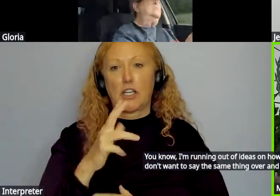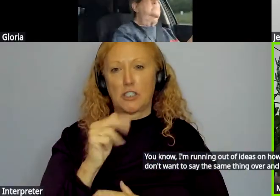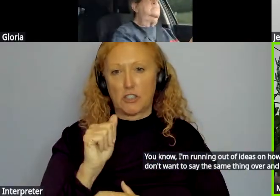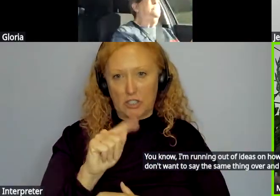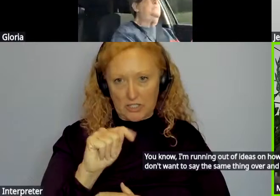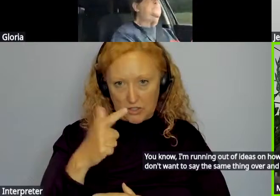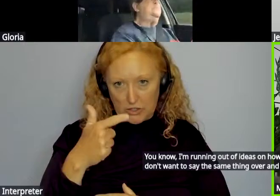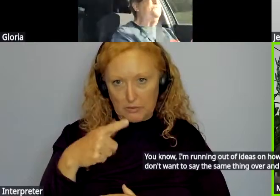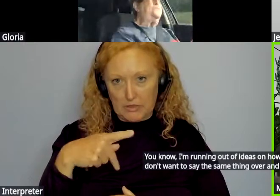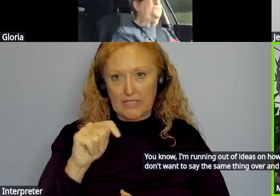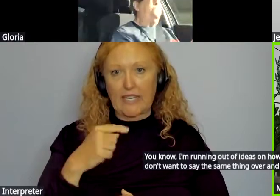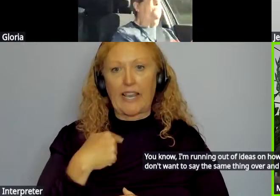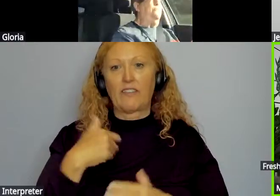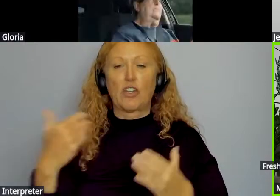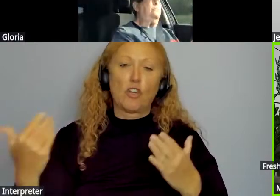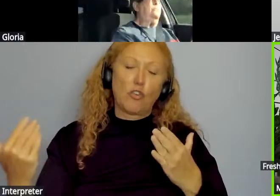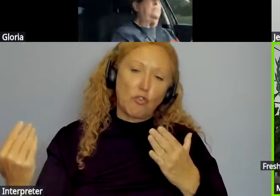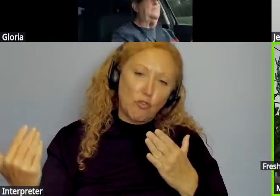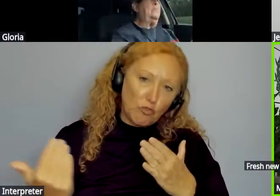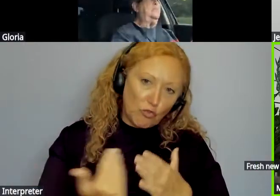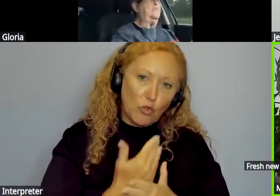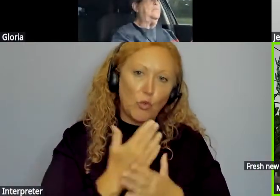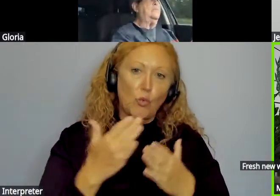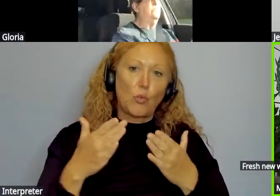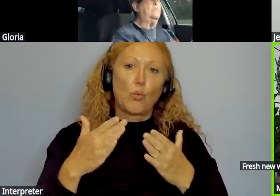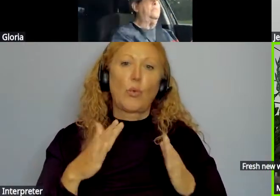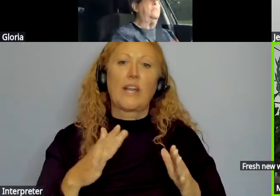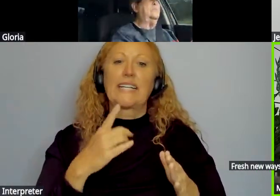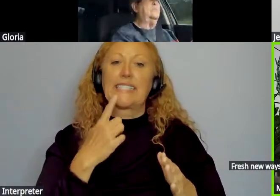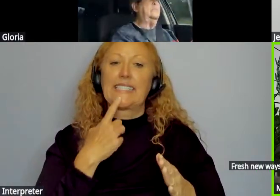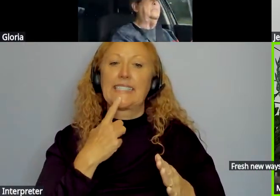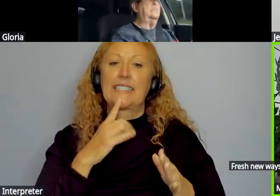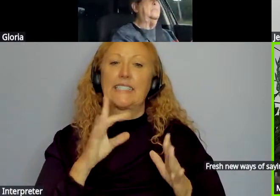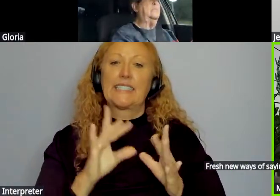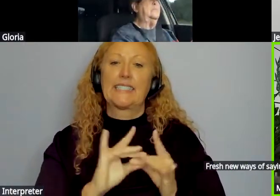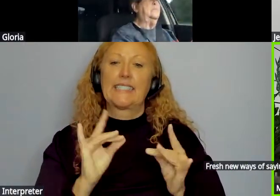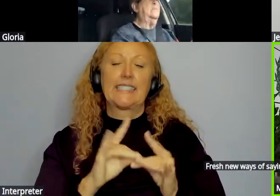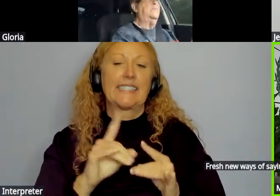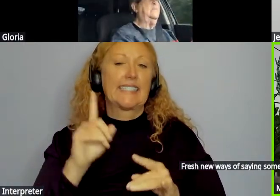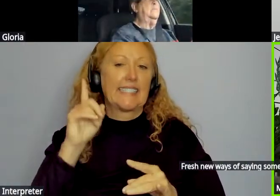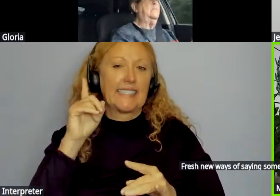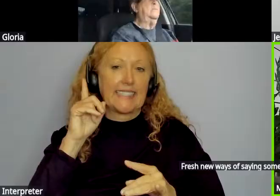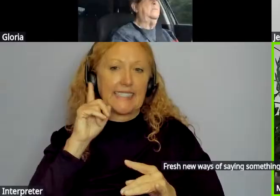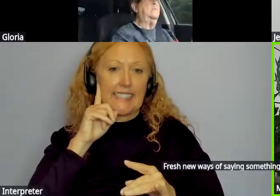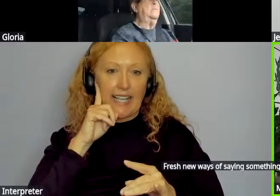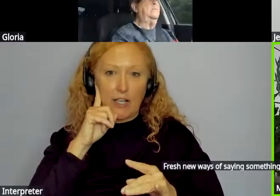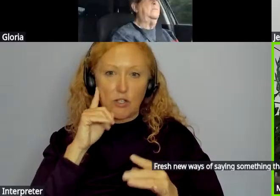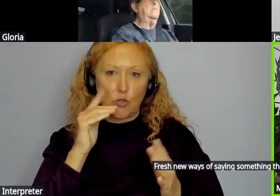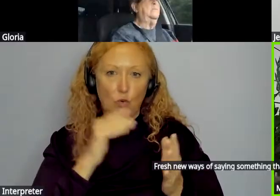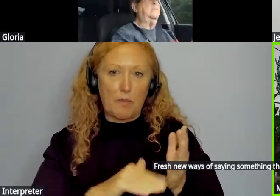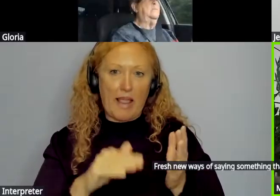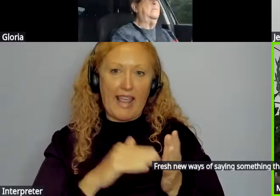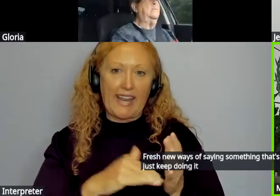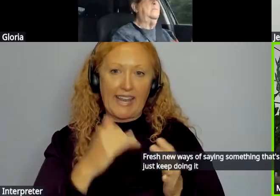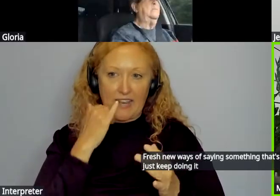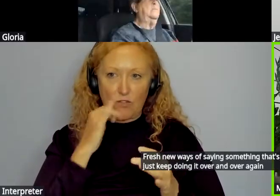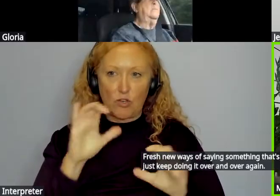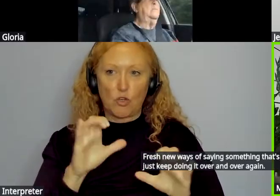you fresh new ways of saying something that's going to sound utterly repetitive if you just keep doing it over and over